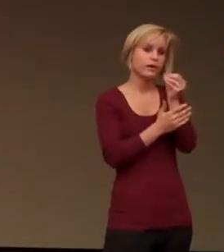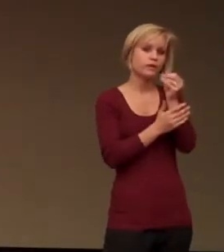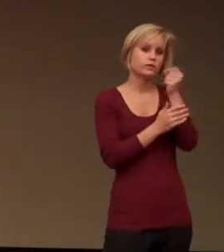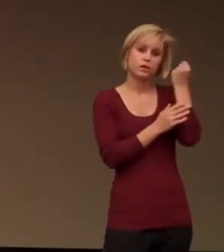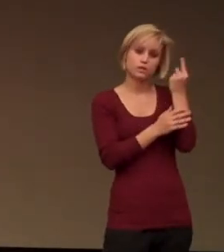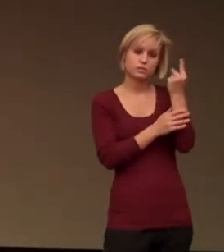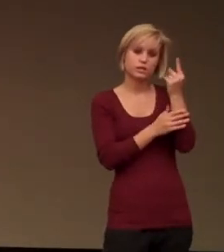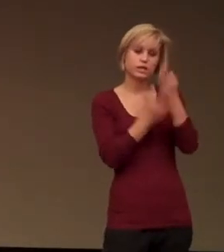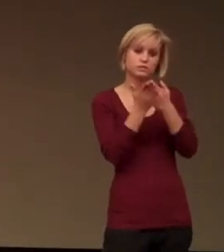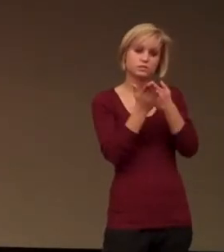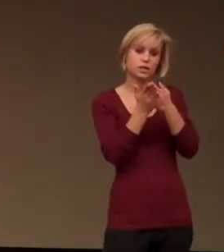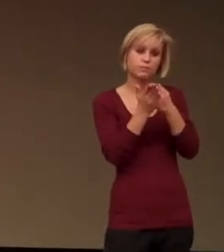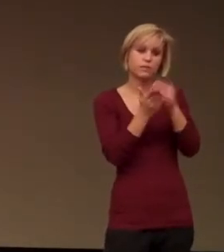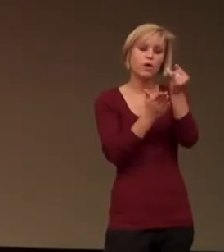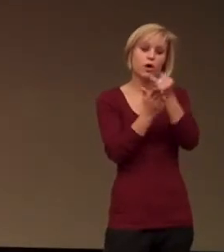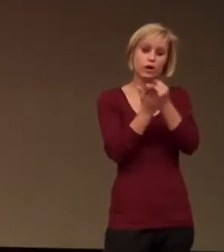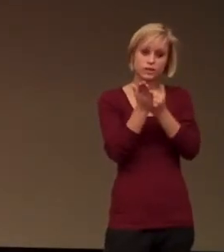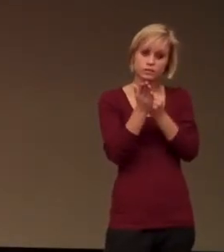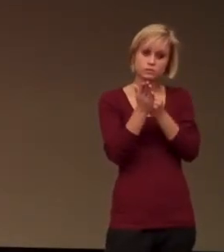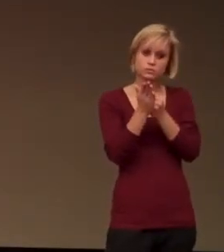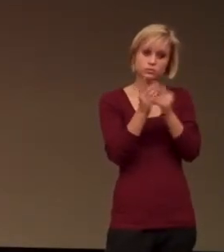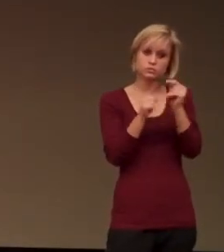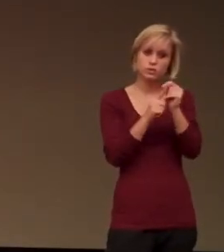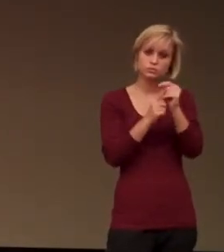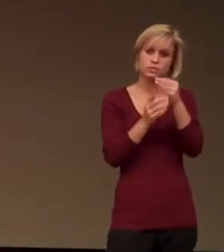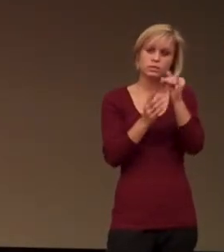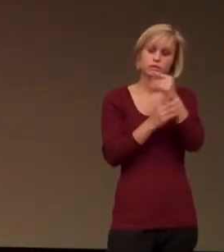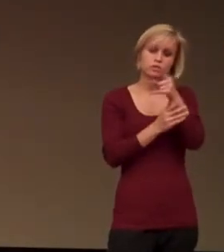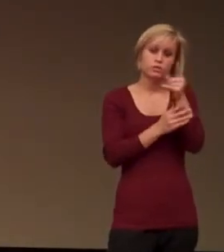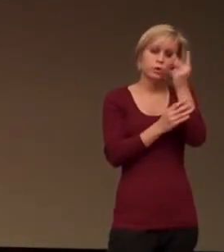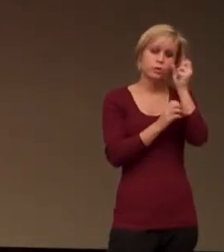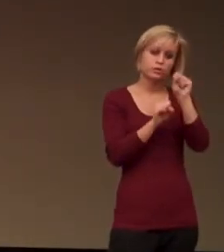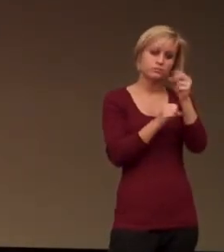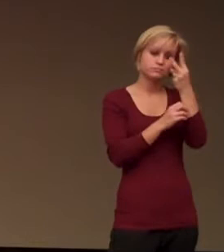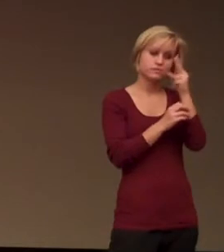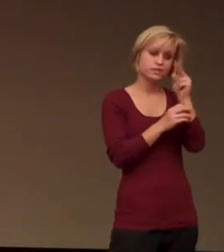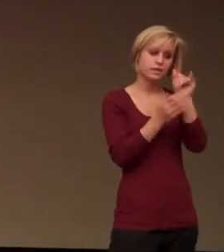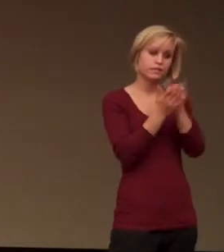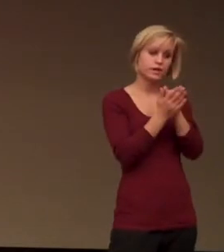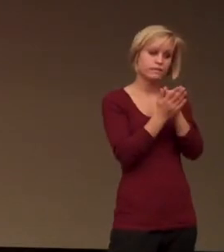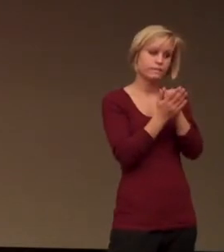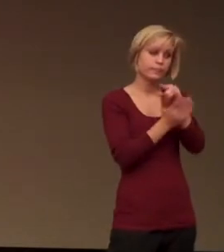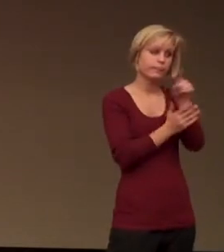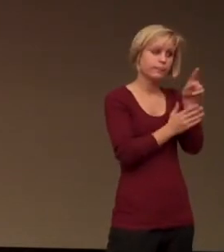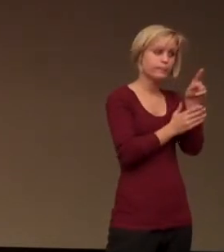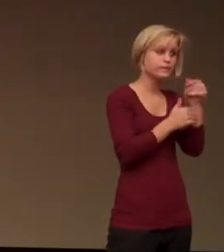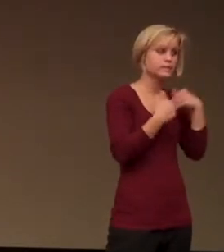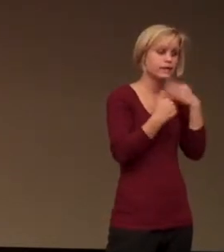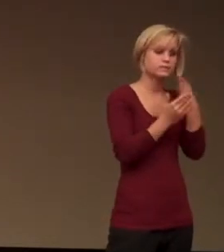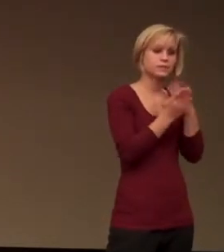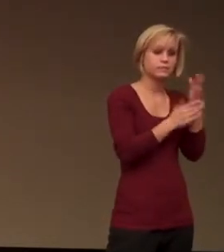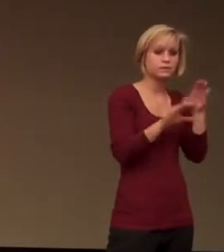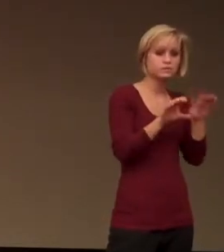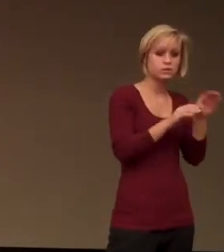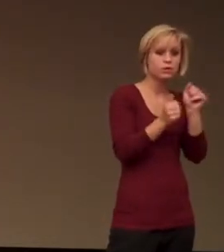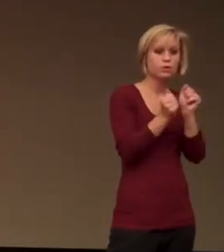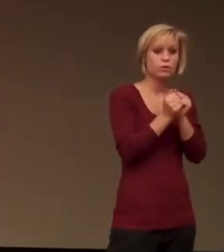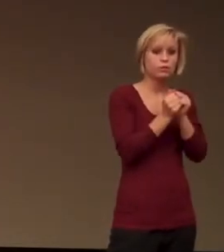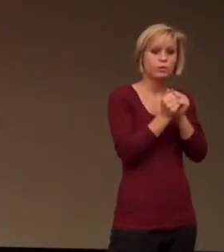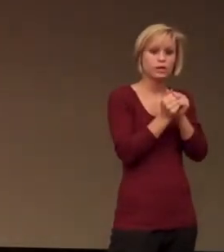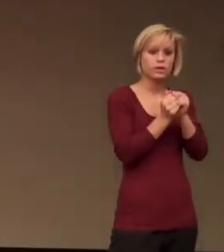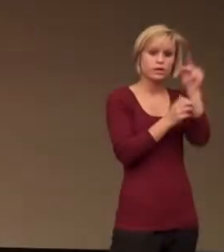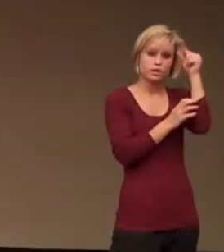you understand some architectural terms, you can figure out very quickly this thing has to do with something with government because they use the